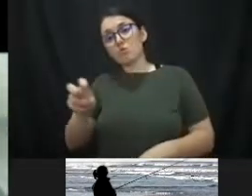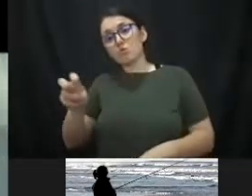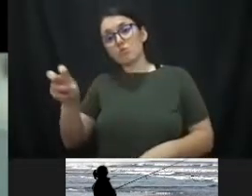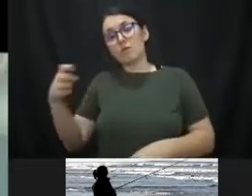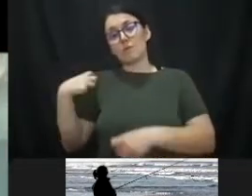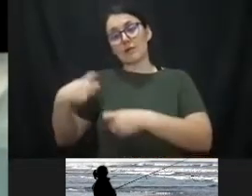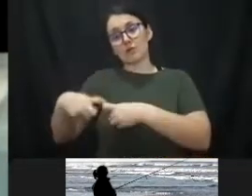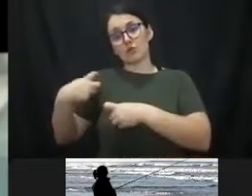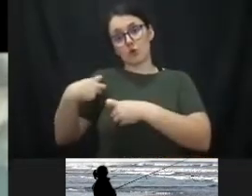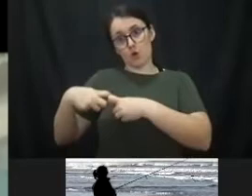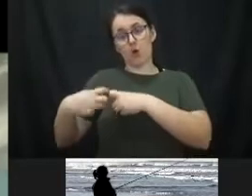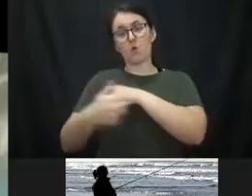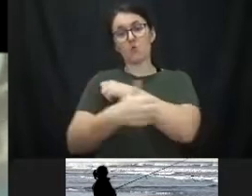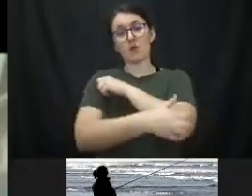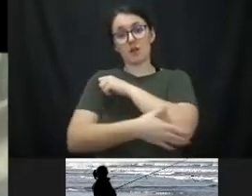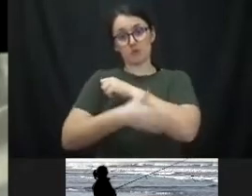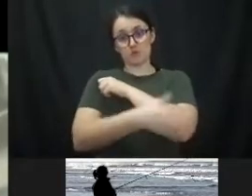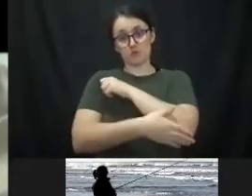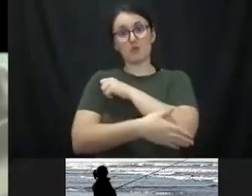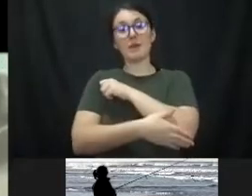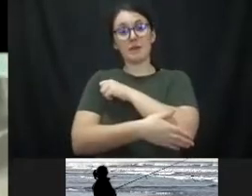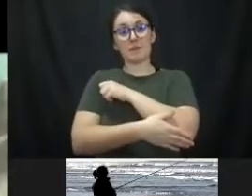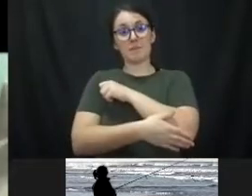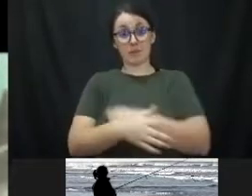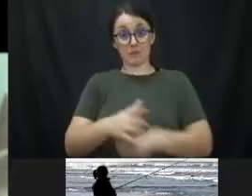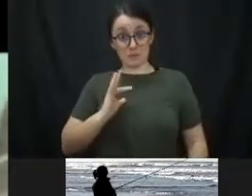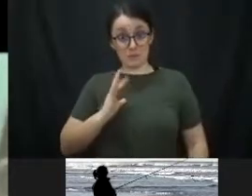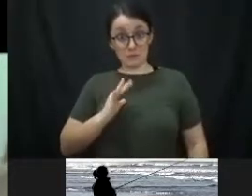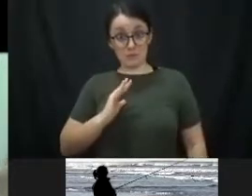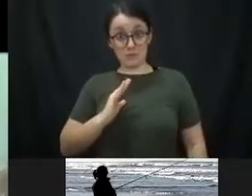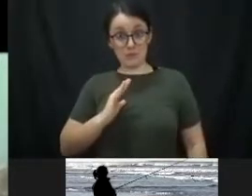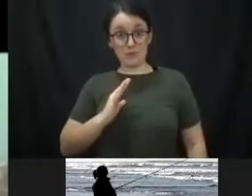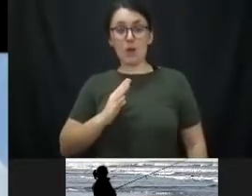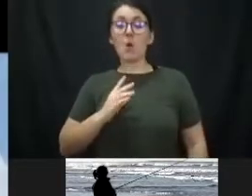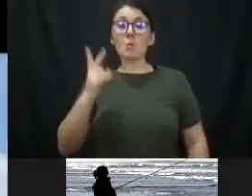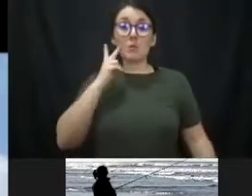calves. Isn't that kind of cool? So we have whales off our coast almost every month.